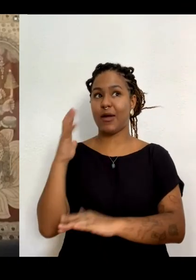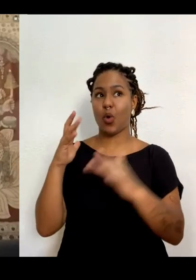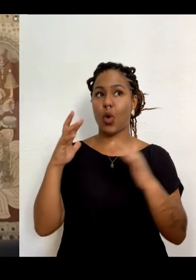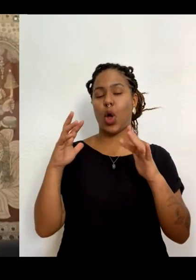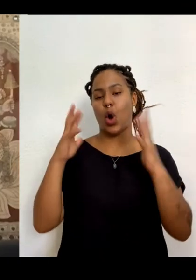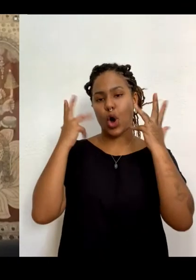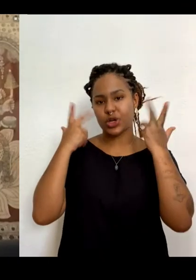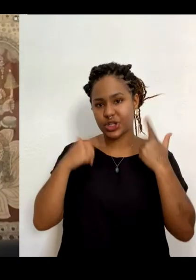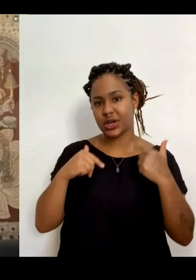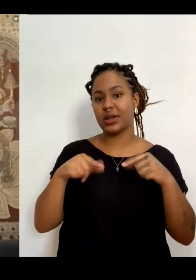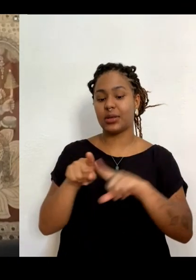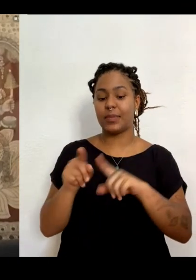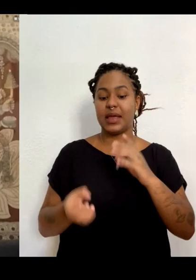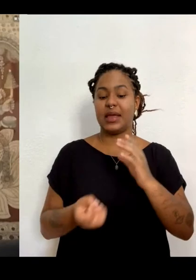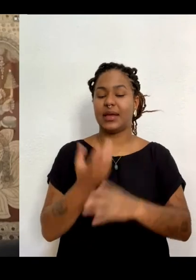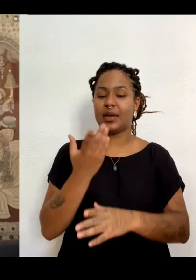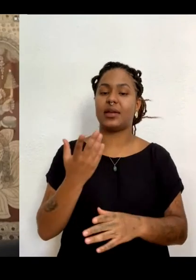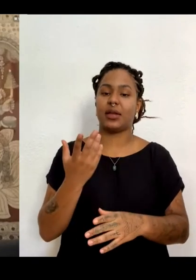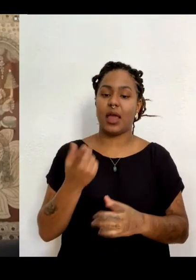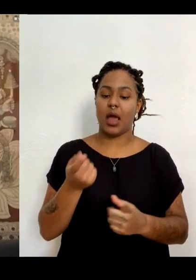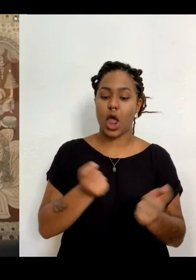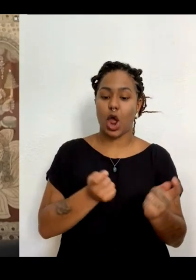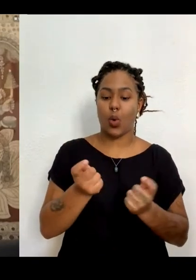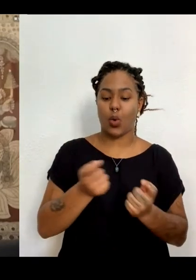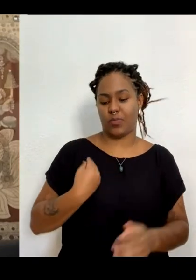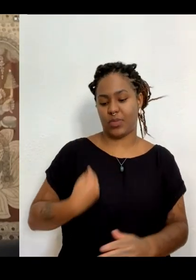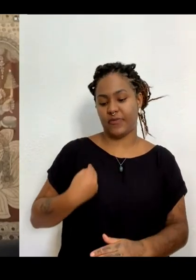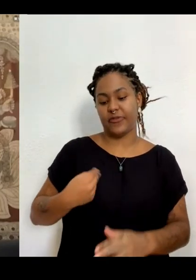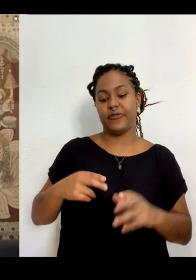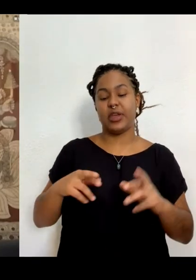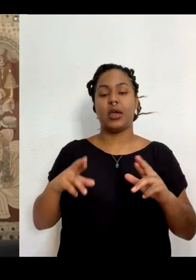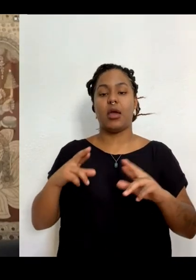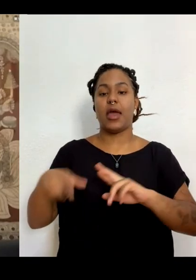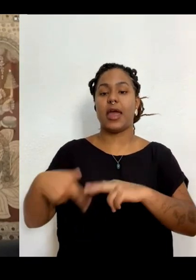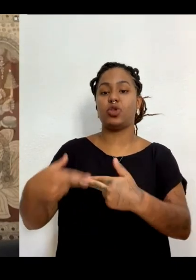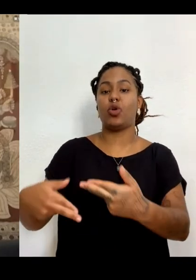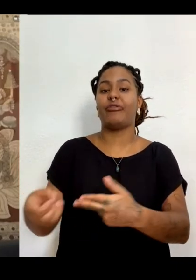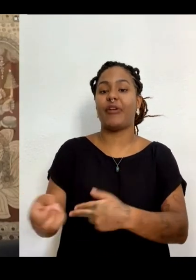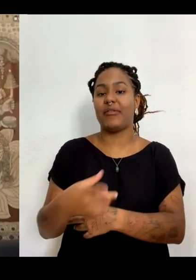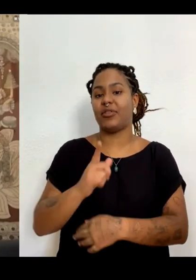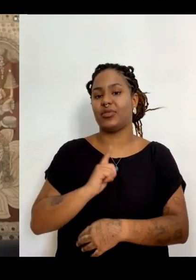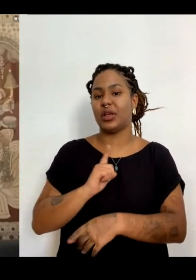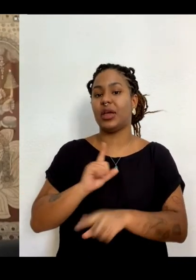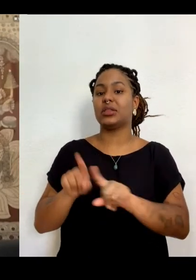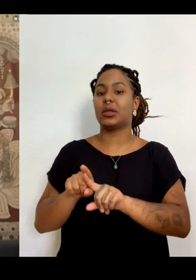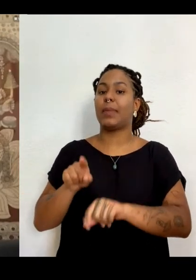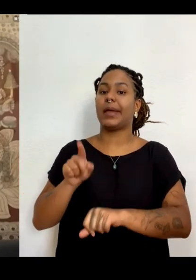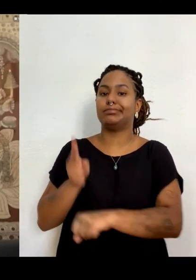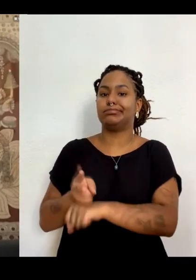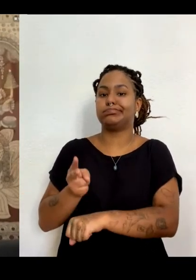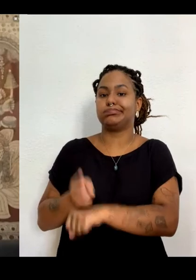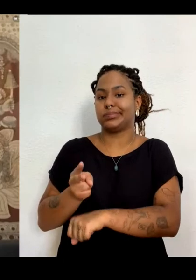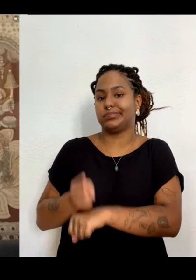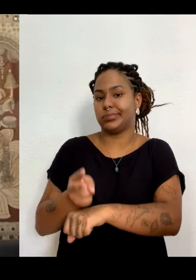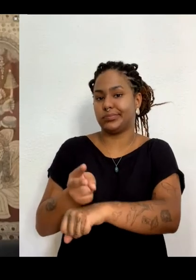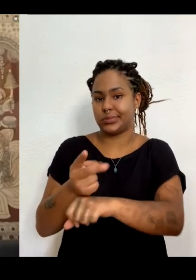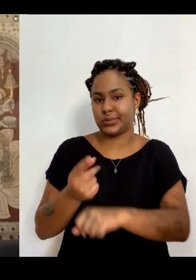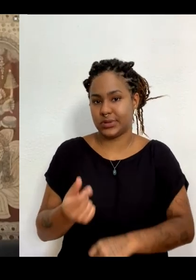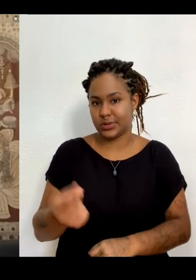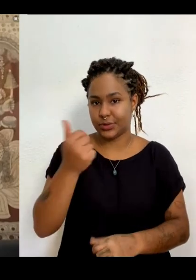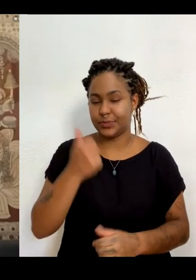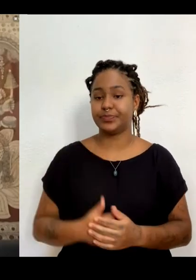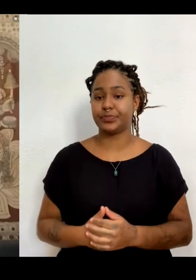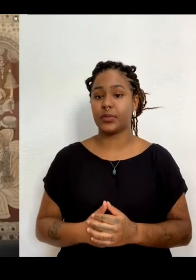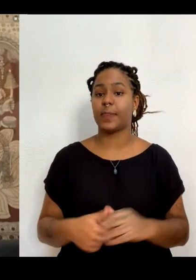way um how does Earth democracy how do ecological communities how does our recognition